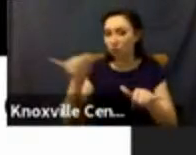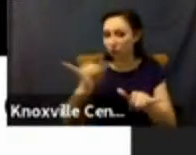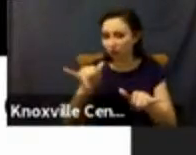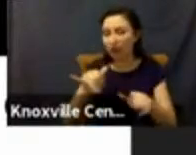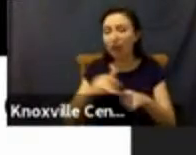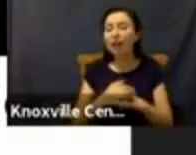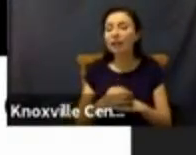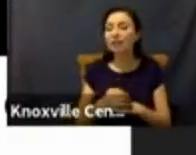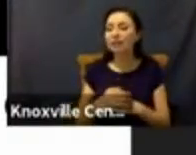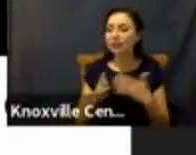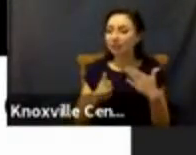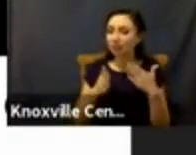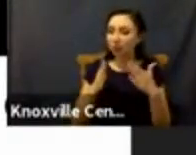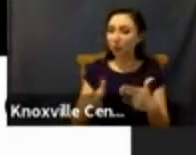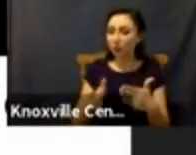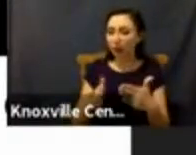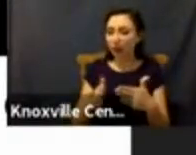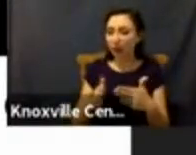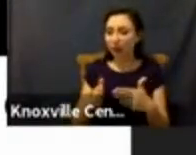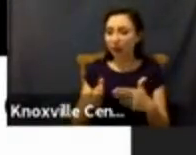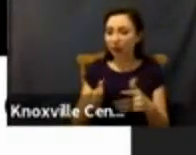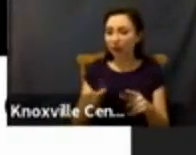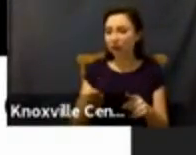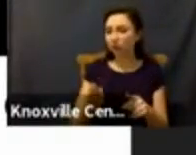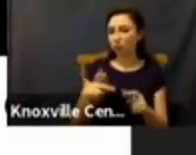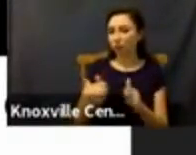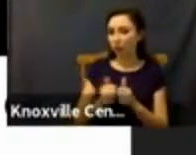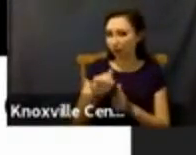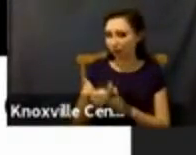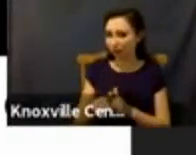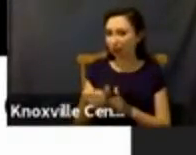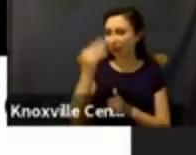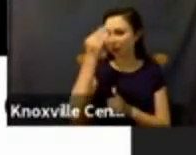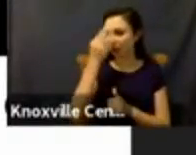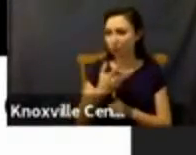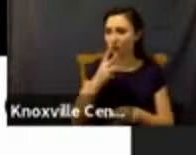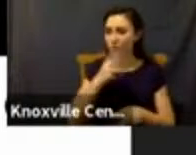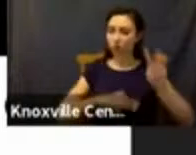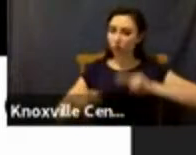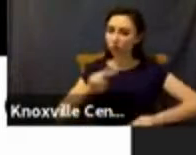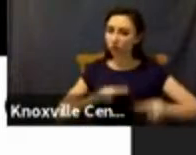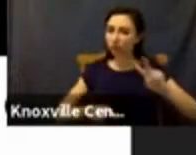Is there a way for you to come back with that for us to look at? Because